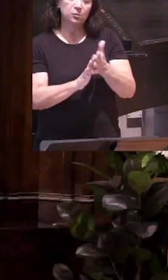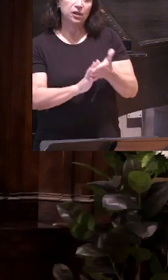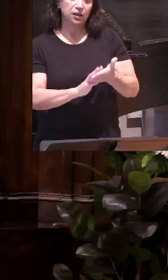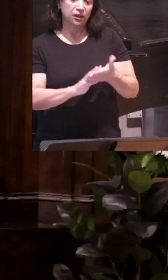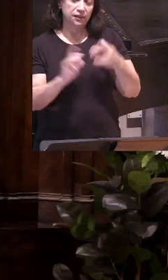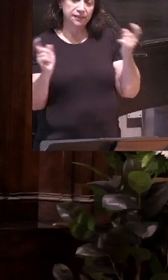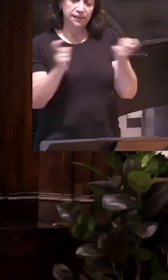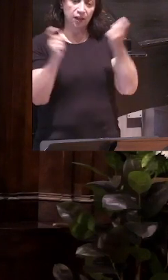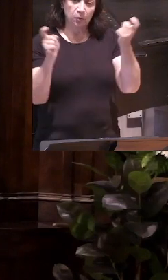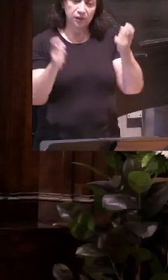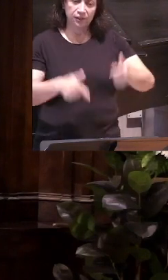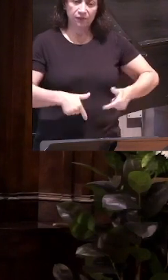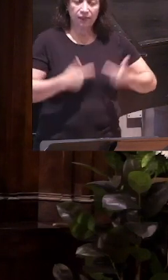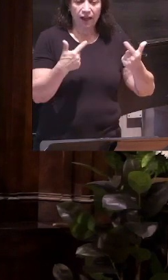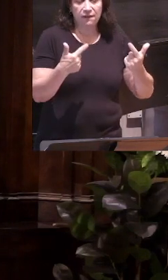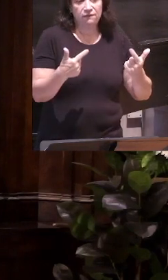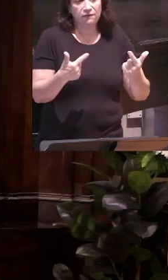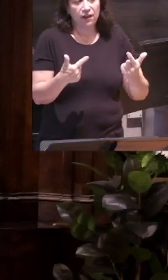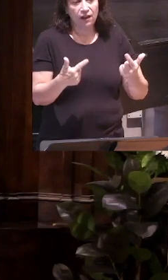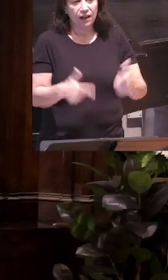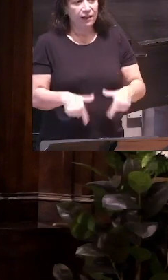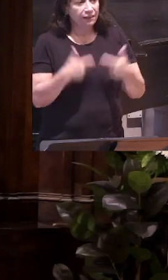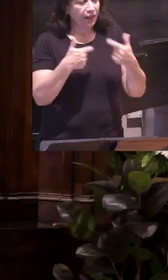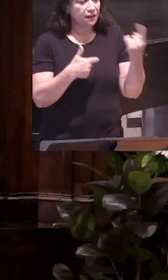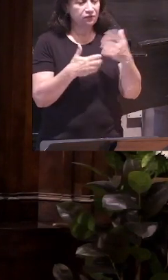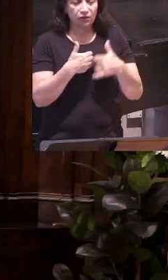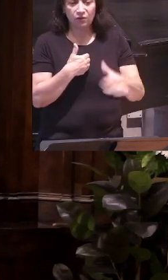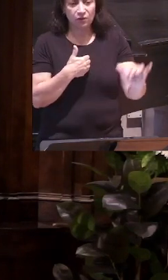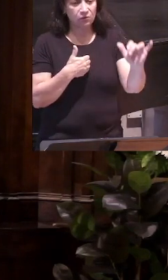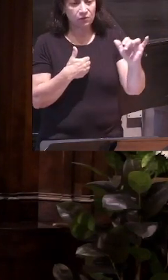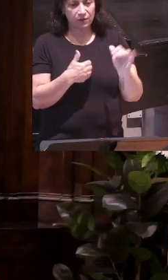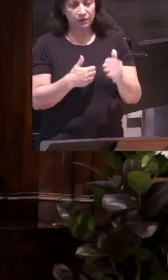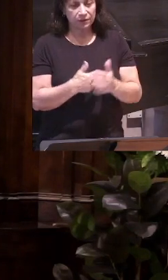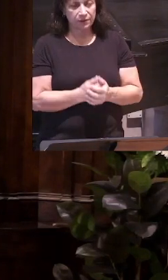celebration of life everlasting.